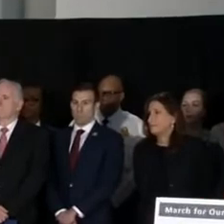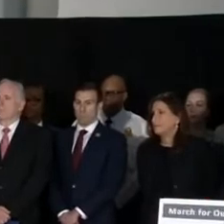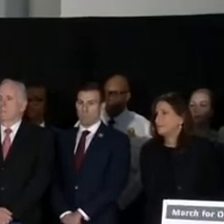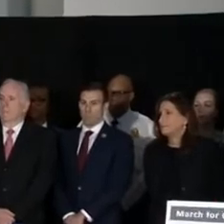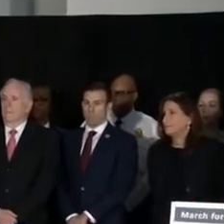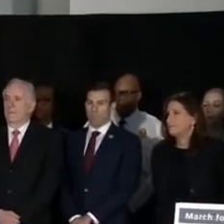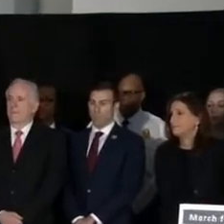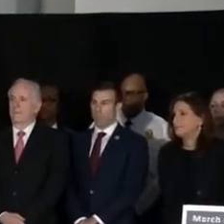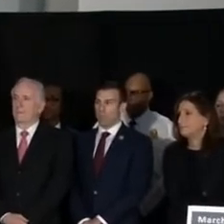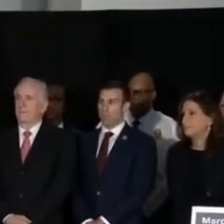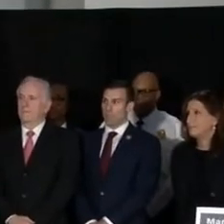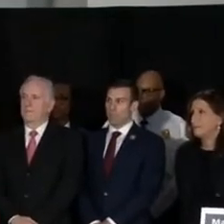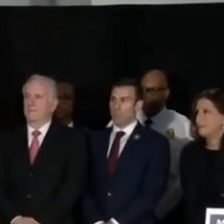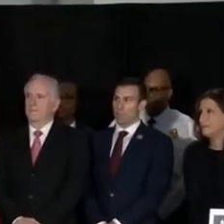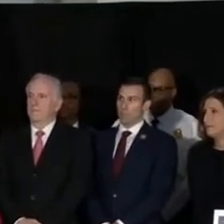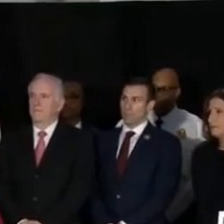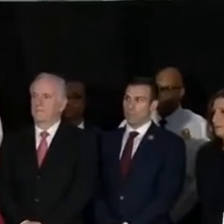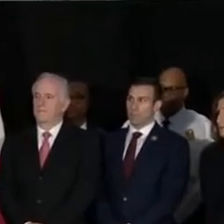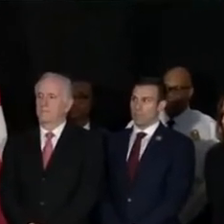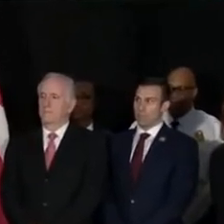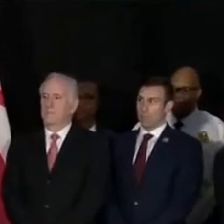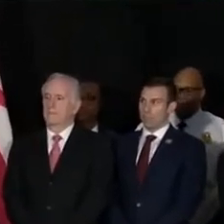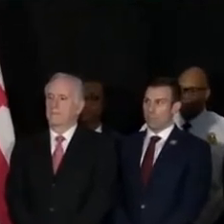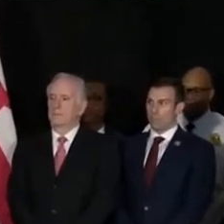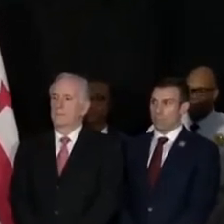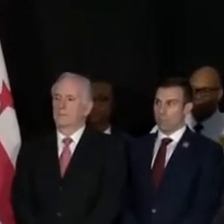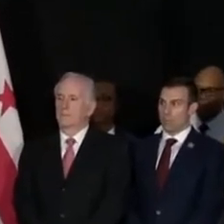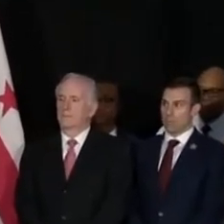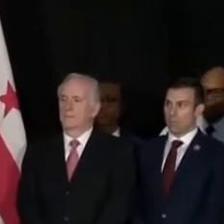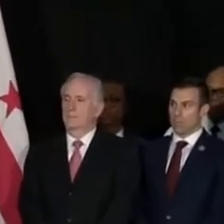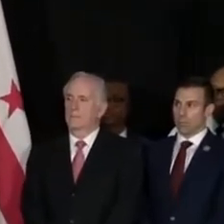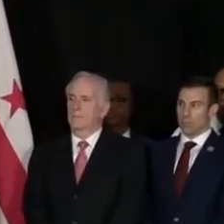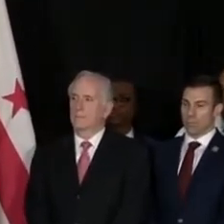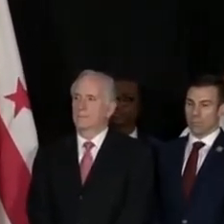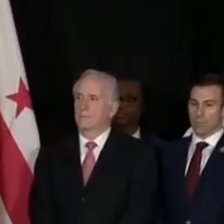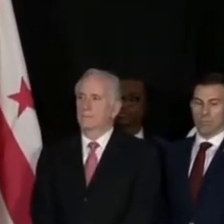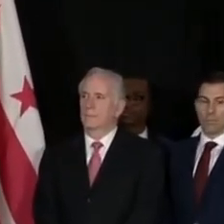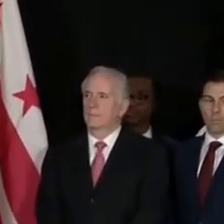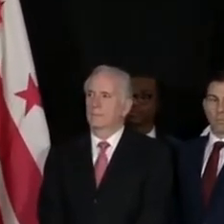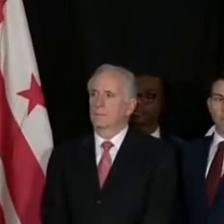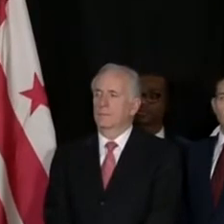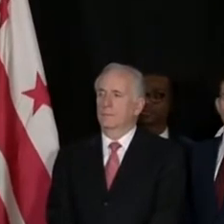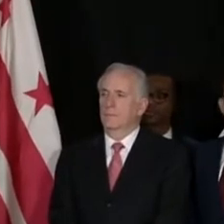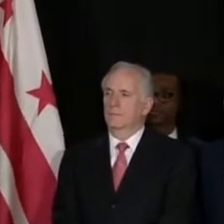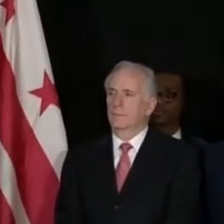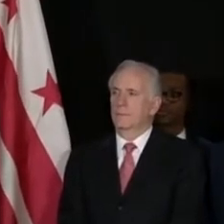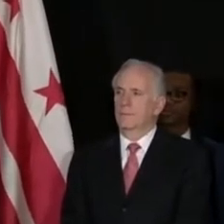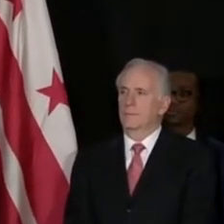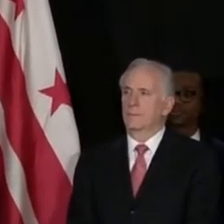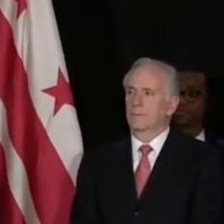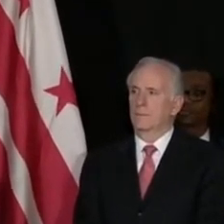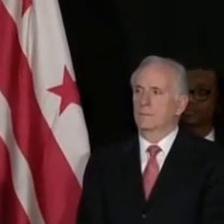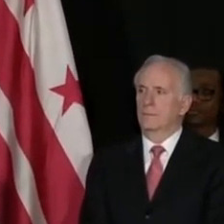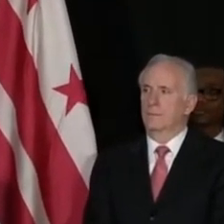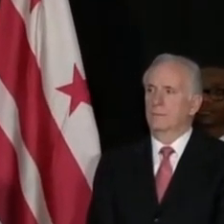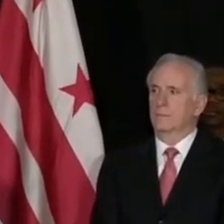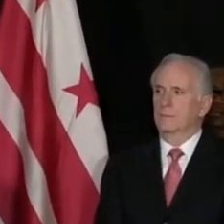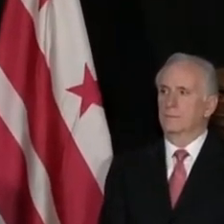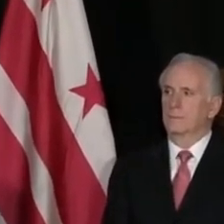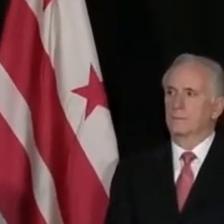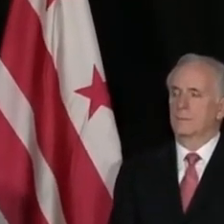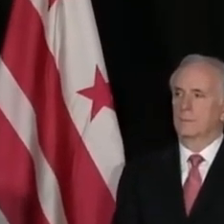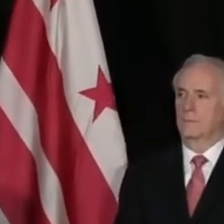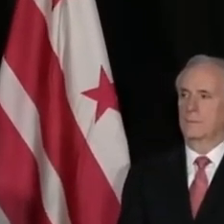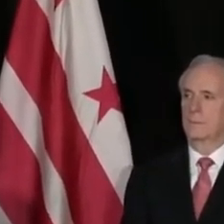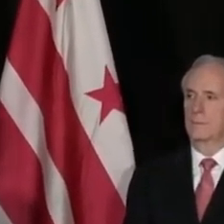D.C. residents who will be participating in this march, as well as everyone who will be coming to Washington,